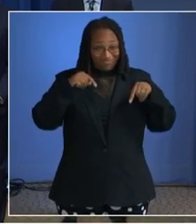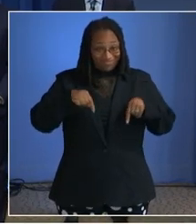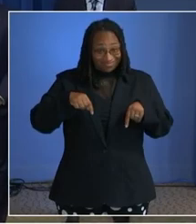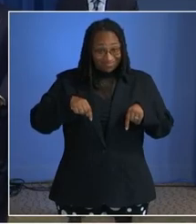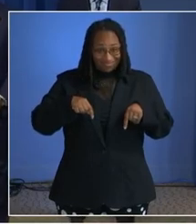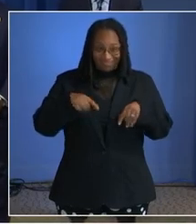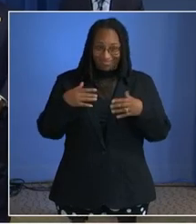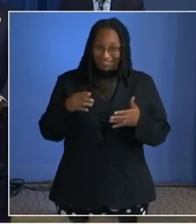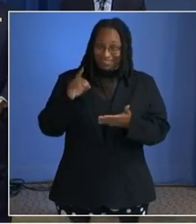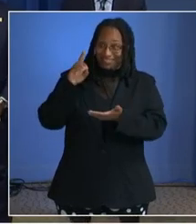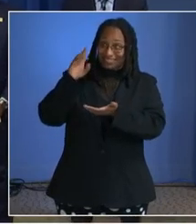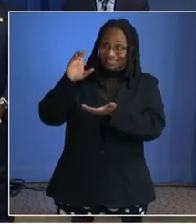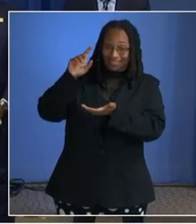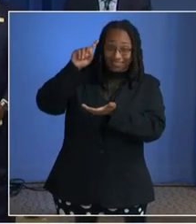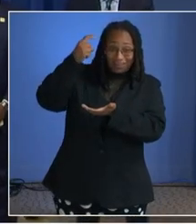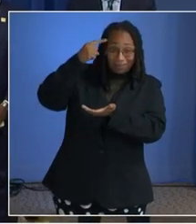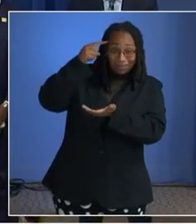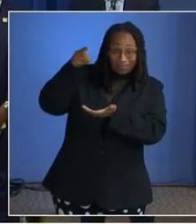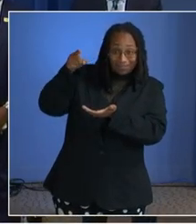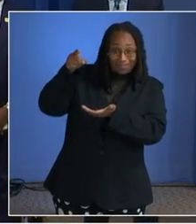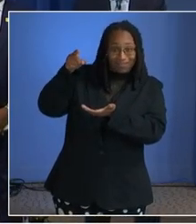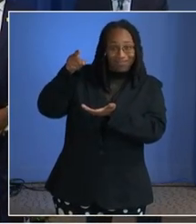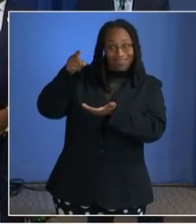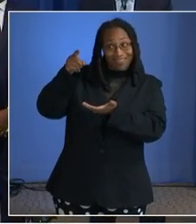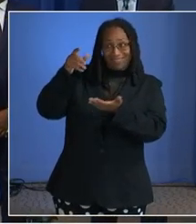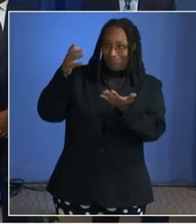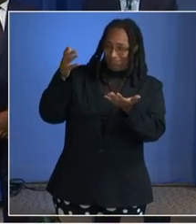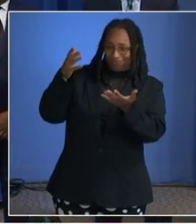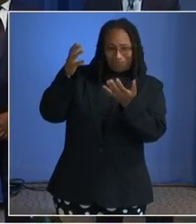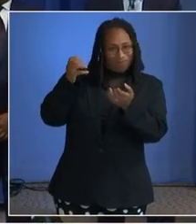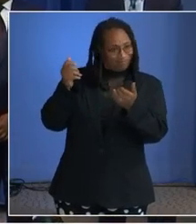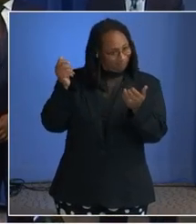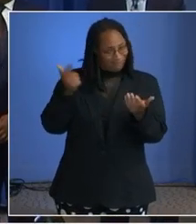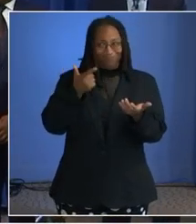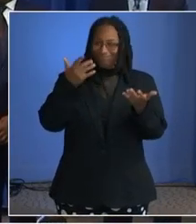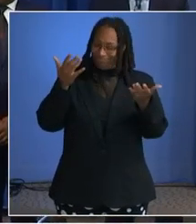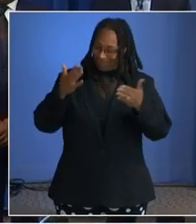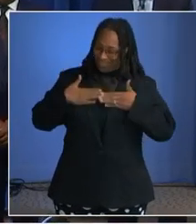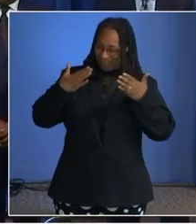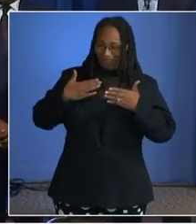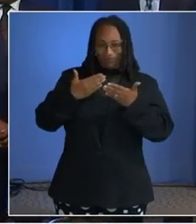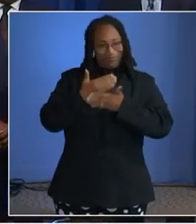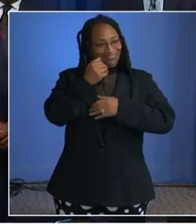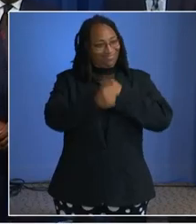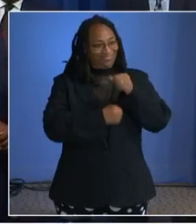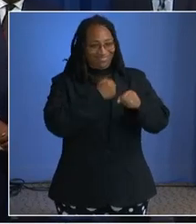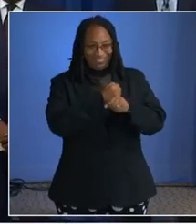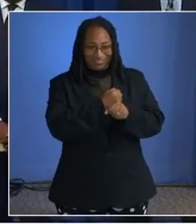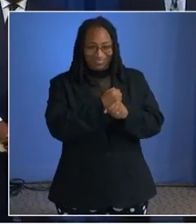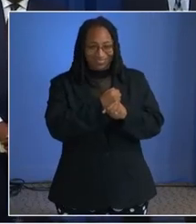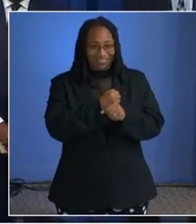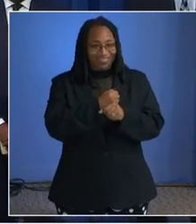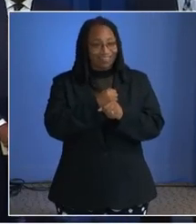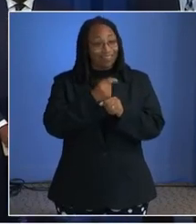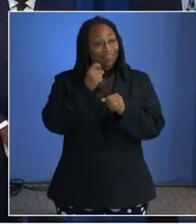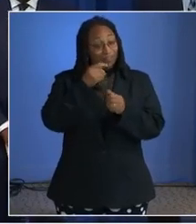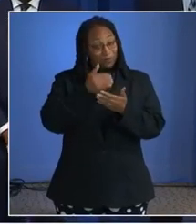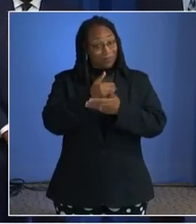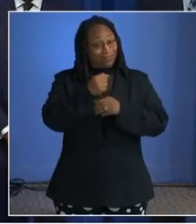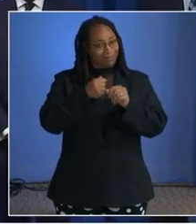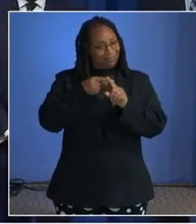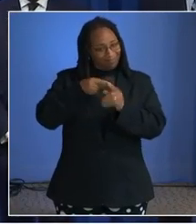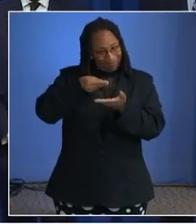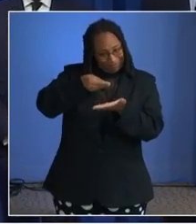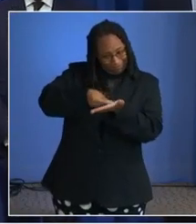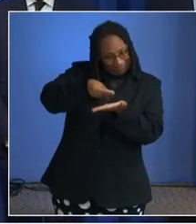year. It's the 2nd today, right? It's October the 2nd, and the fiscal year for